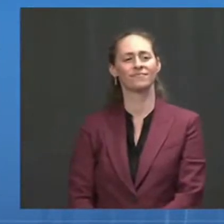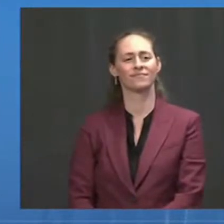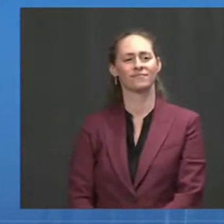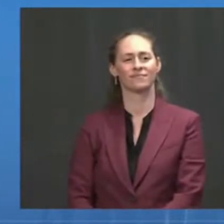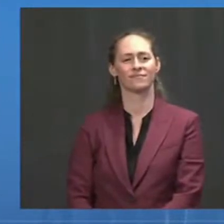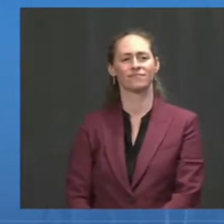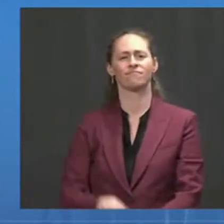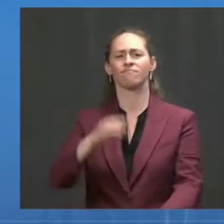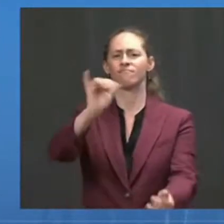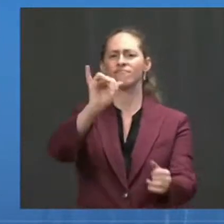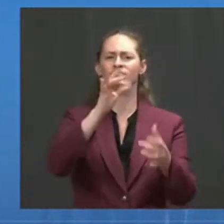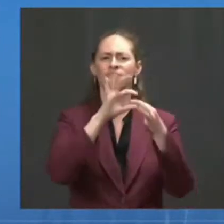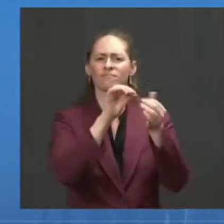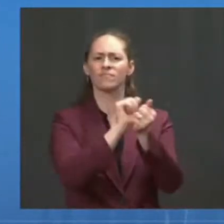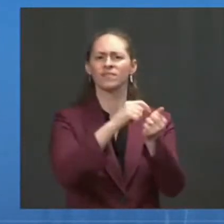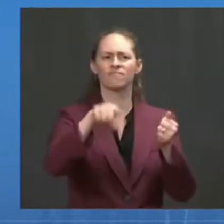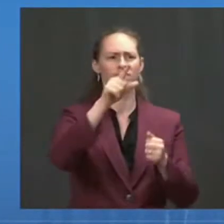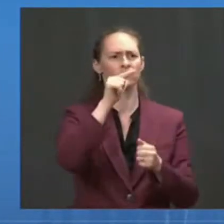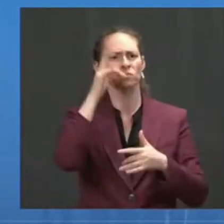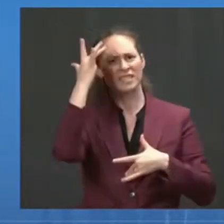July compared to June.